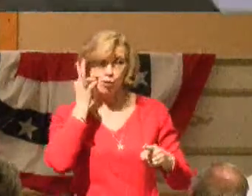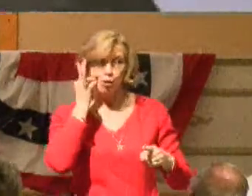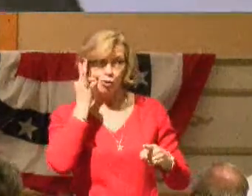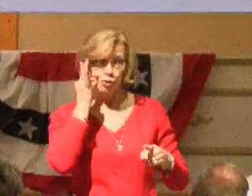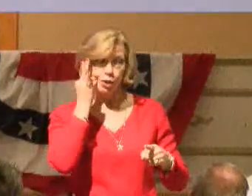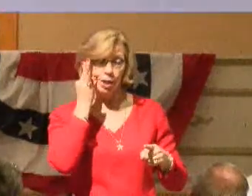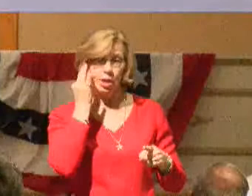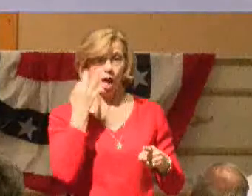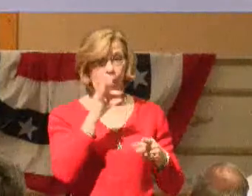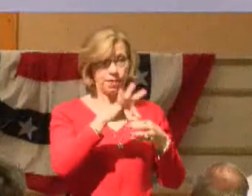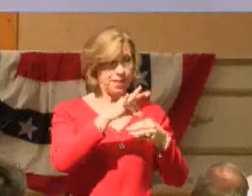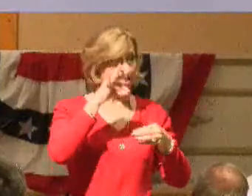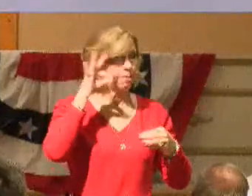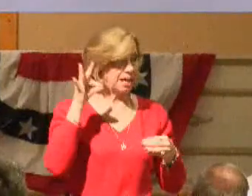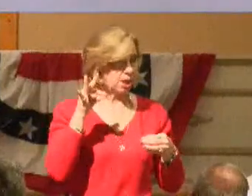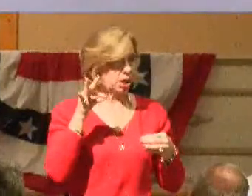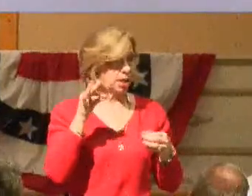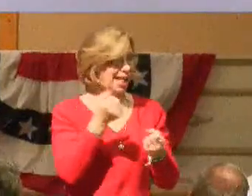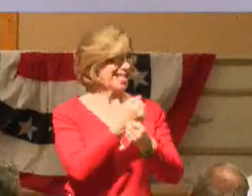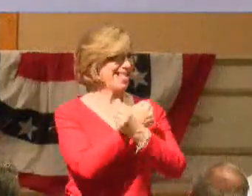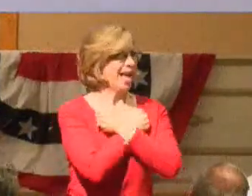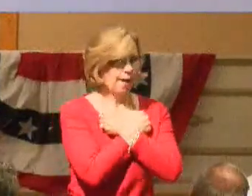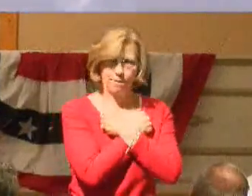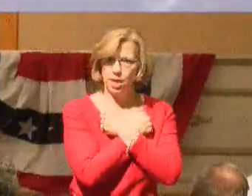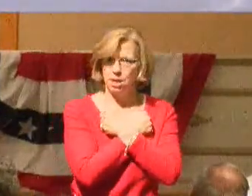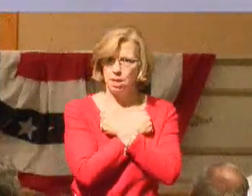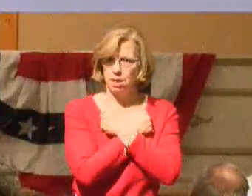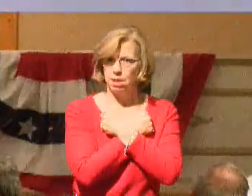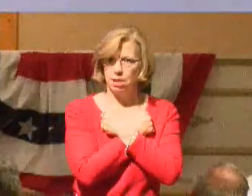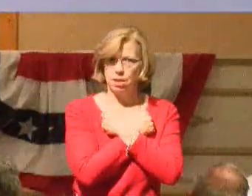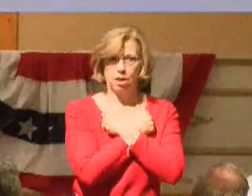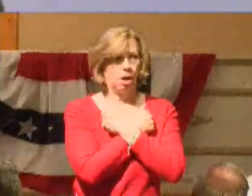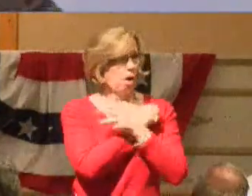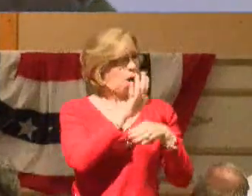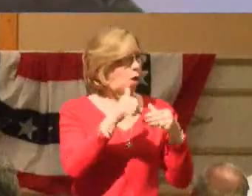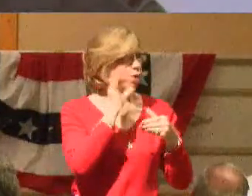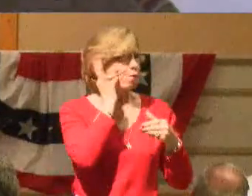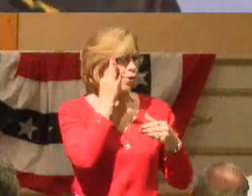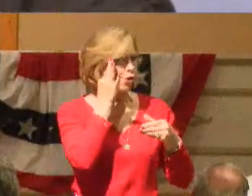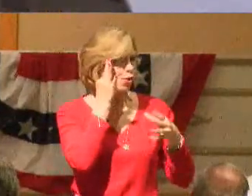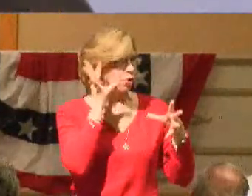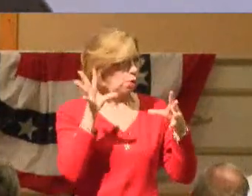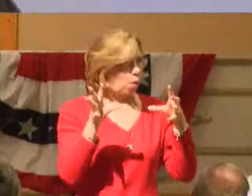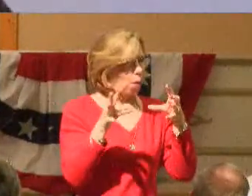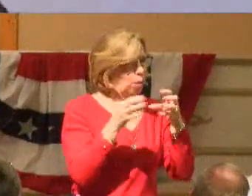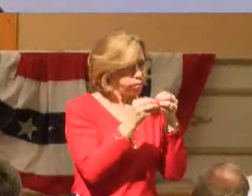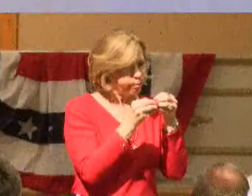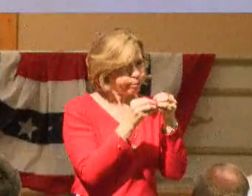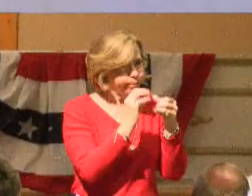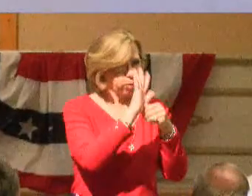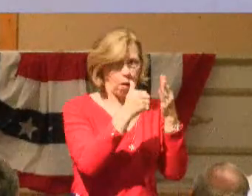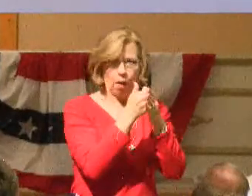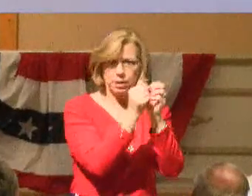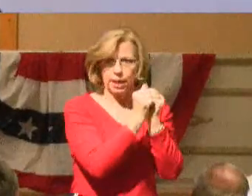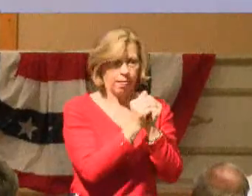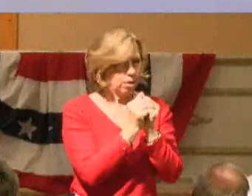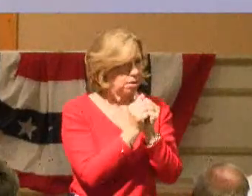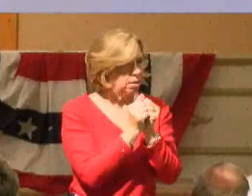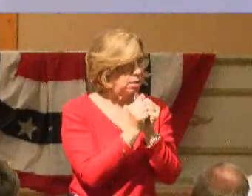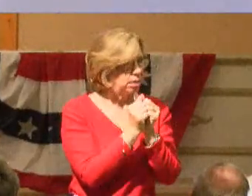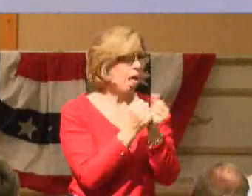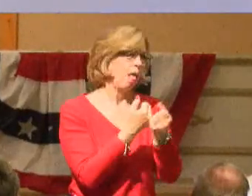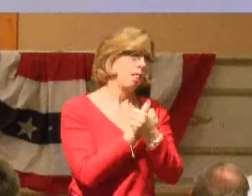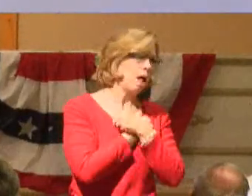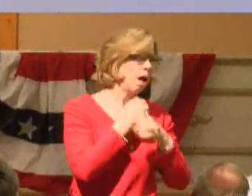of the Spirit. That means that the fruit of the Spirit holds all these characteristics. So if you say, well, I have love, joy, peace, I just don't have